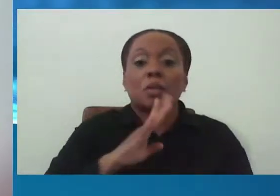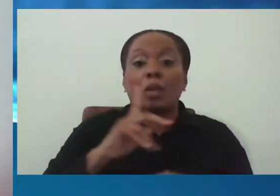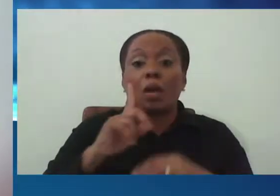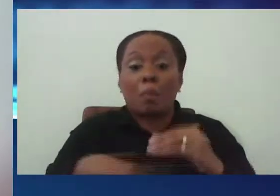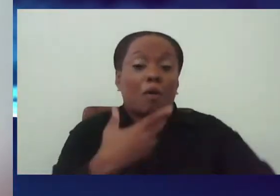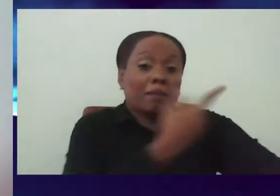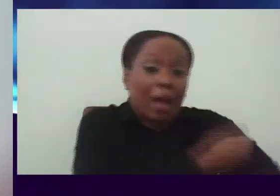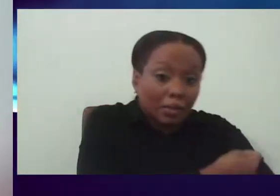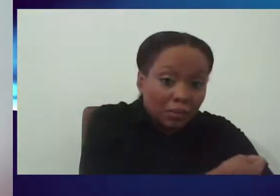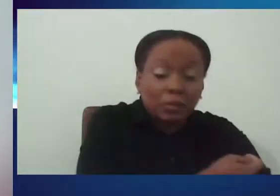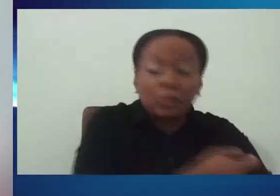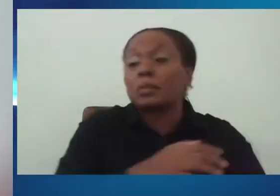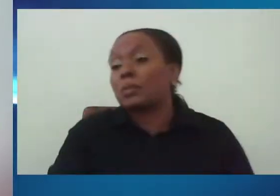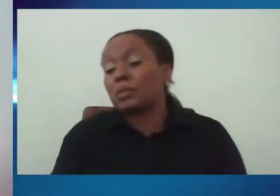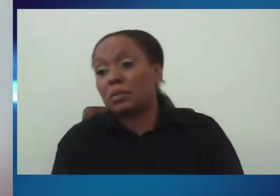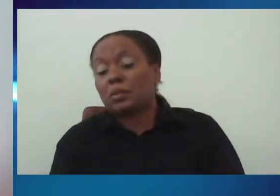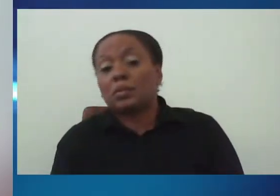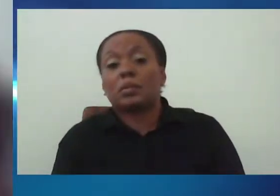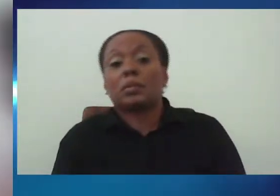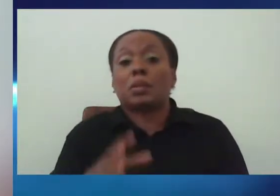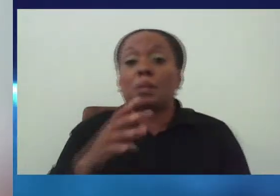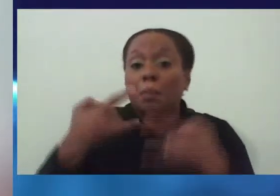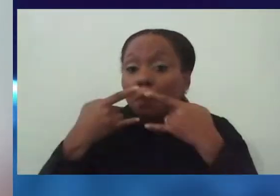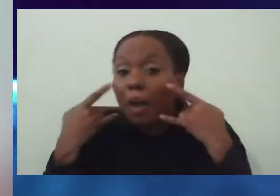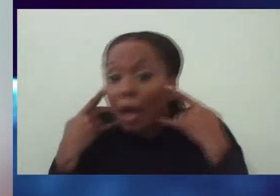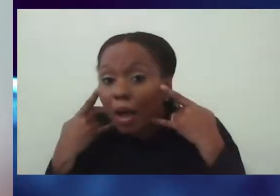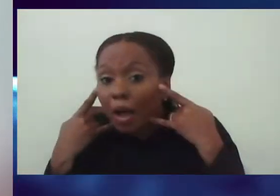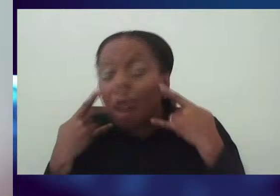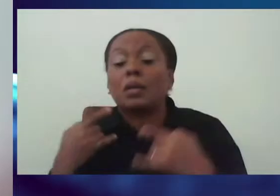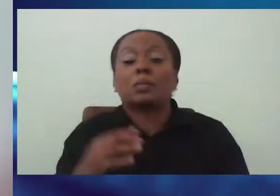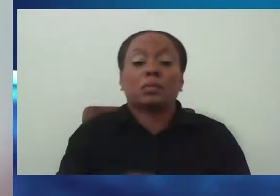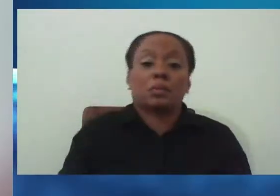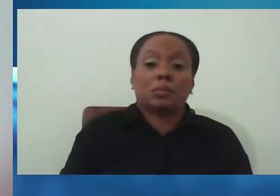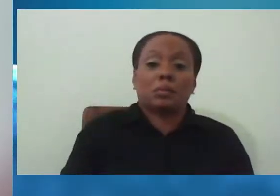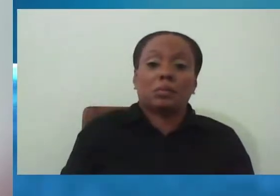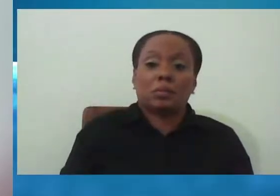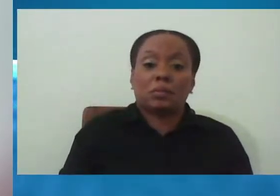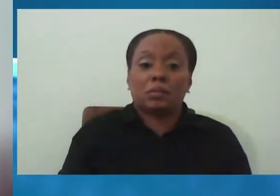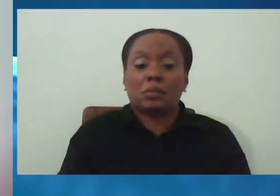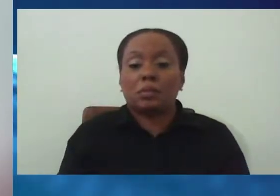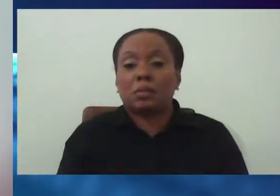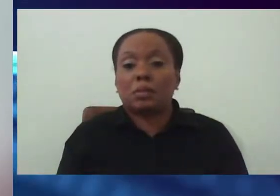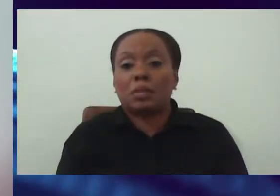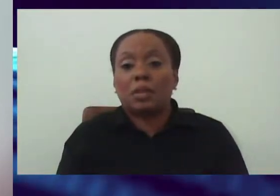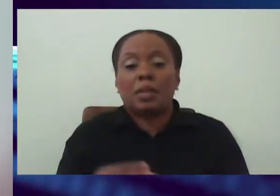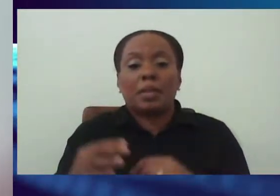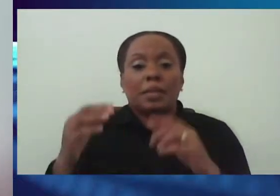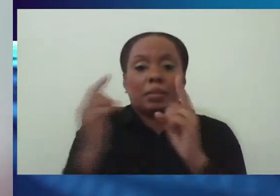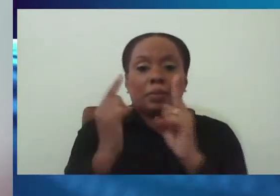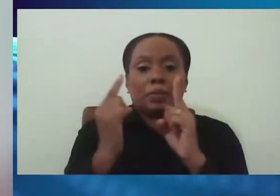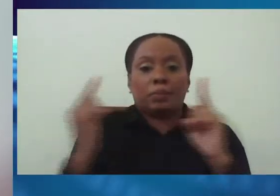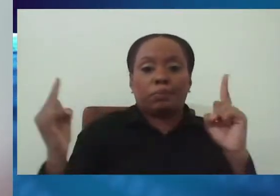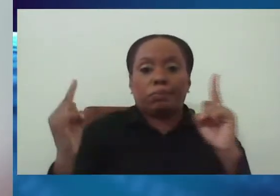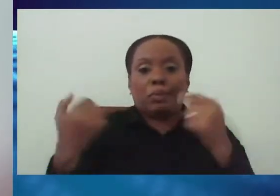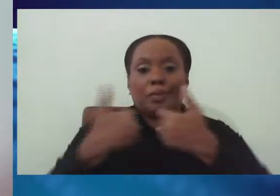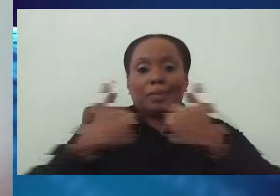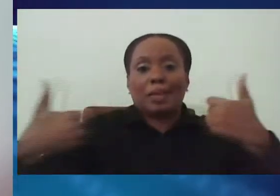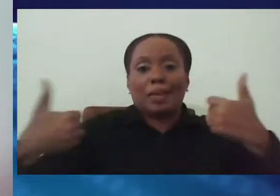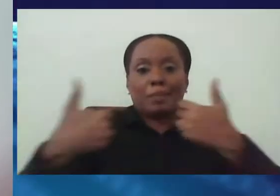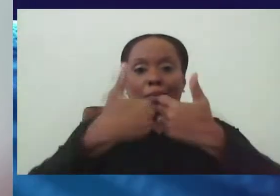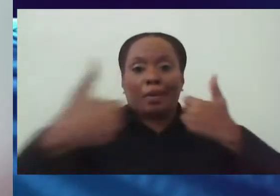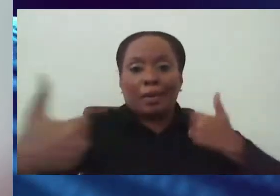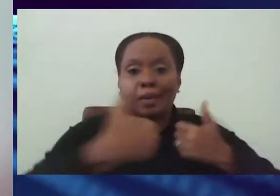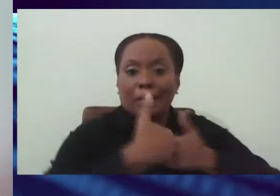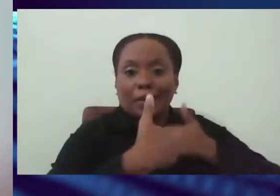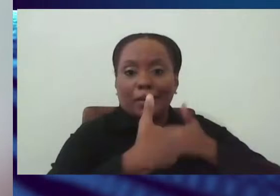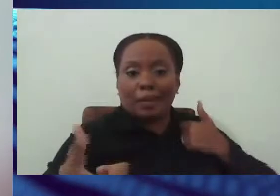layer of protection. We talk about masks as a layer of protection. We talk about distancing. Natalie would have mentioned the issue